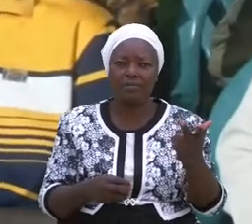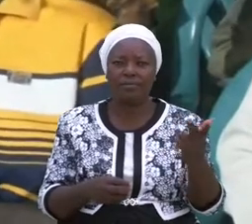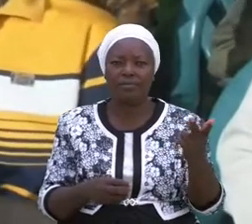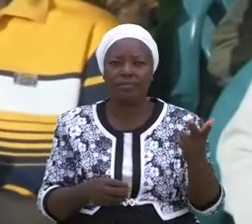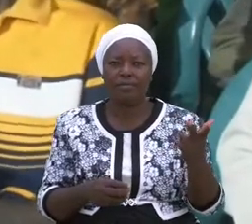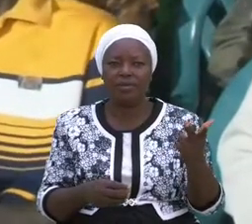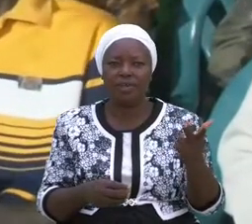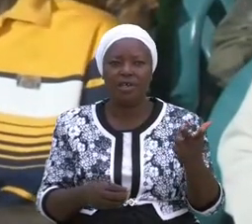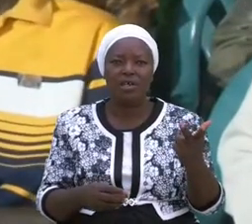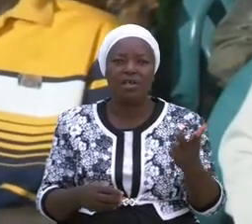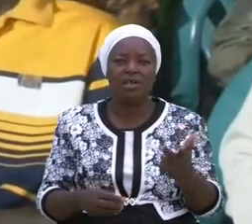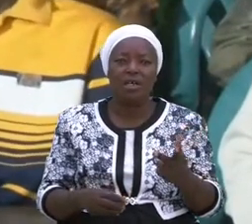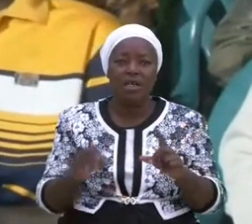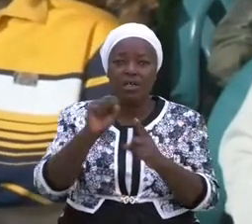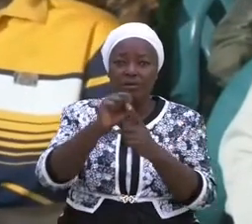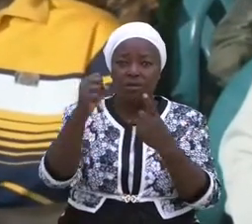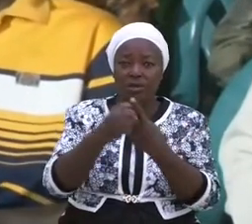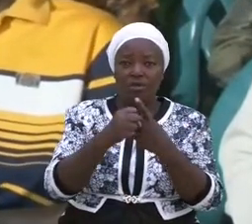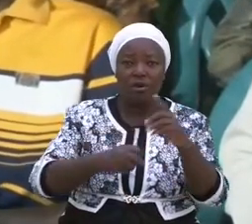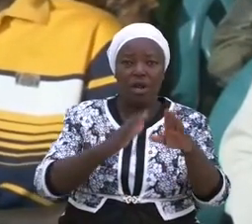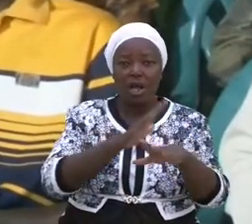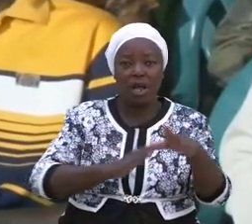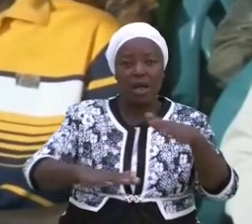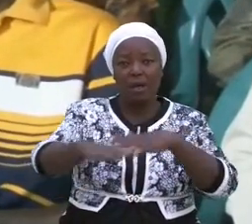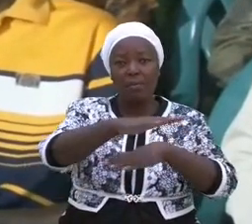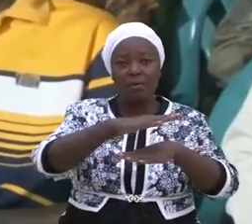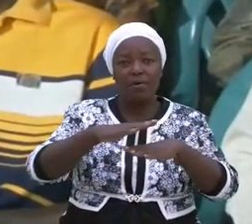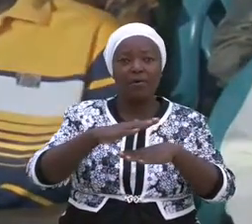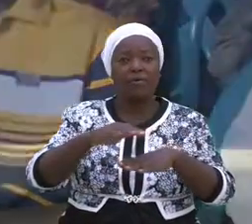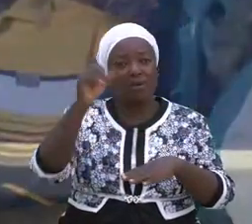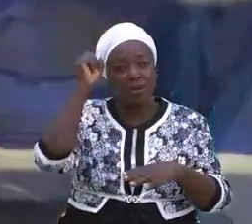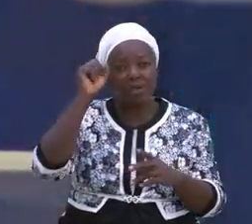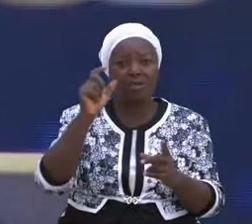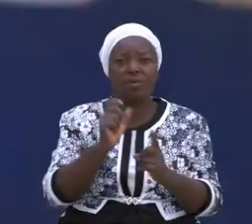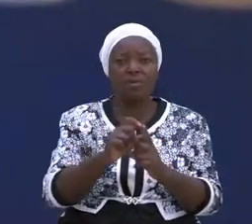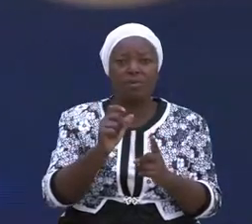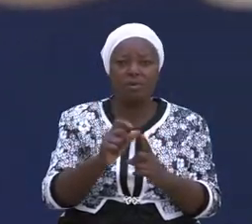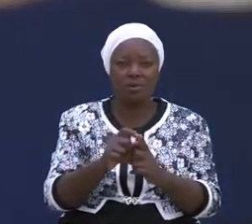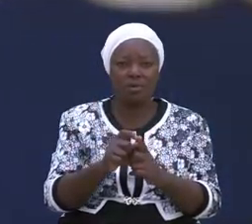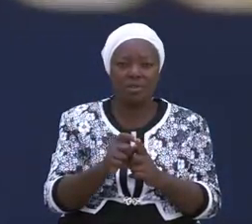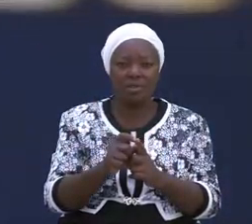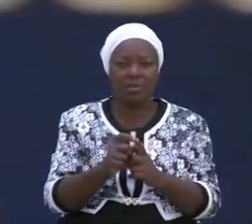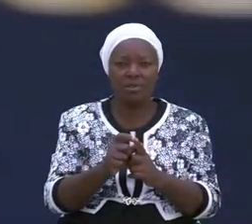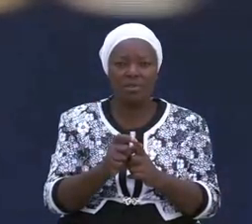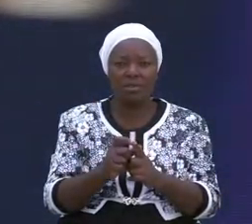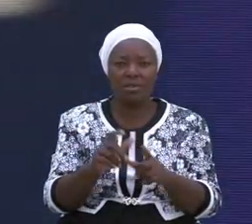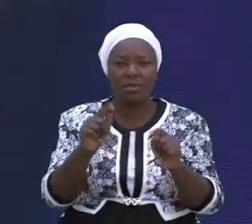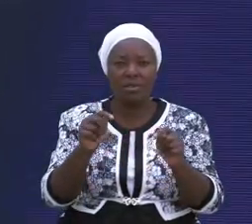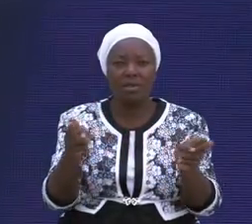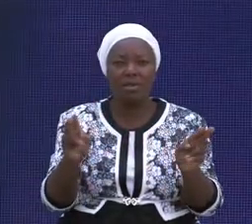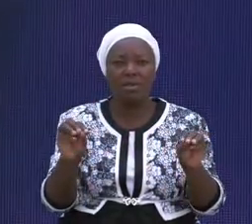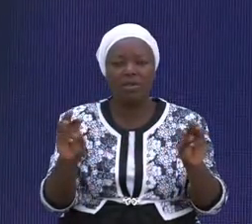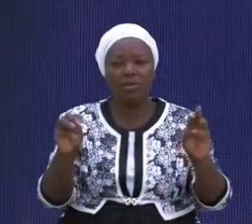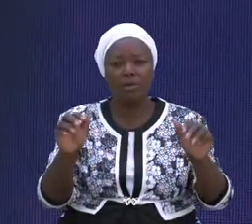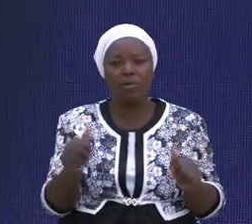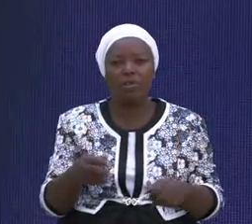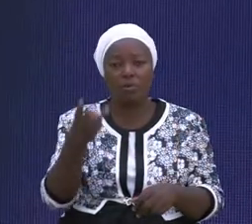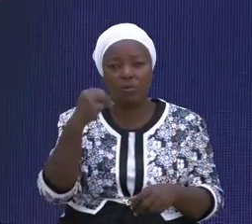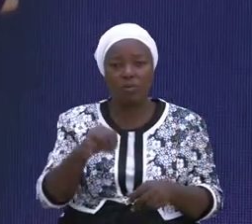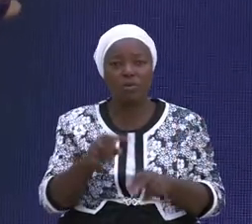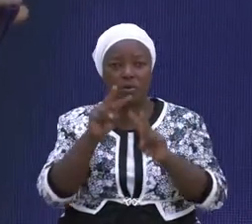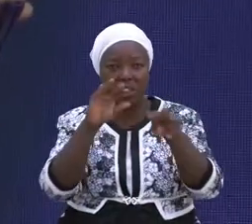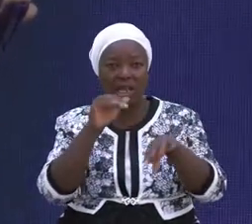situations above his wounds. Thomas was looking at the situation. I